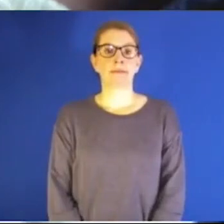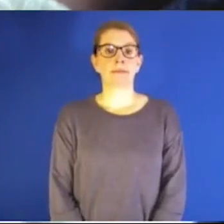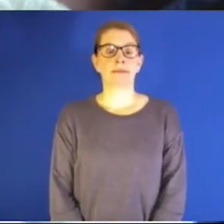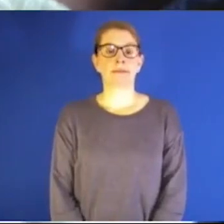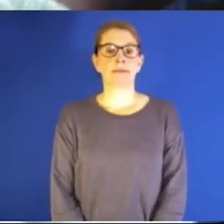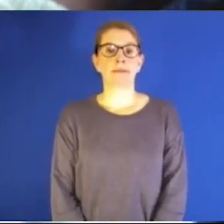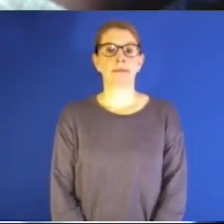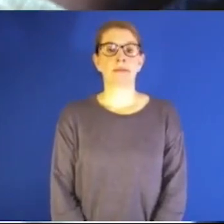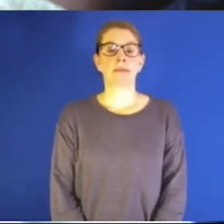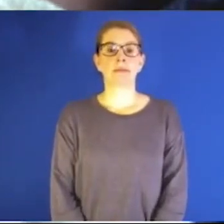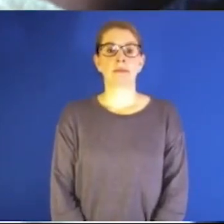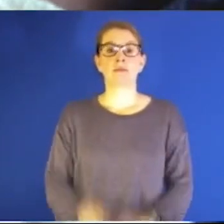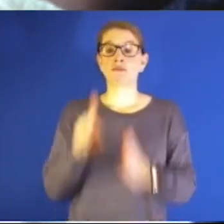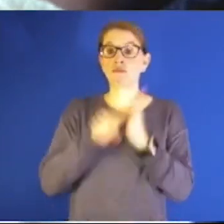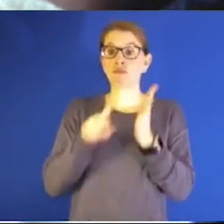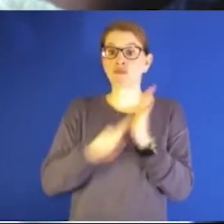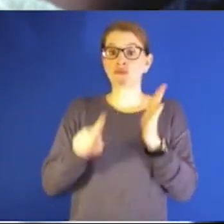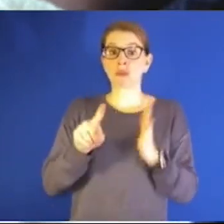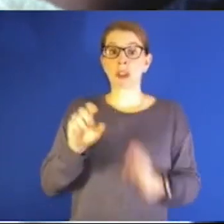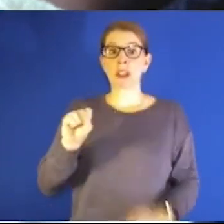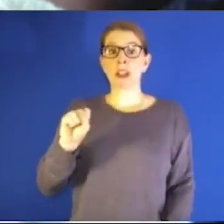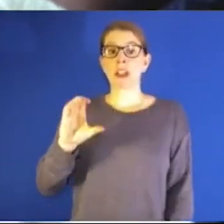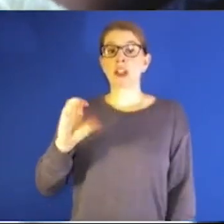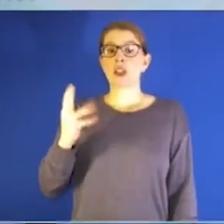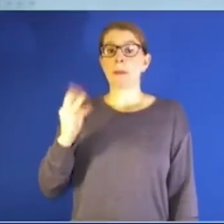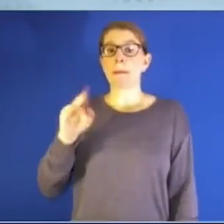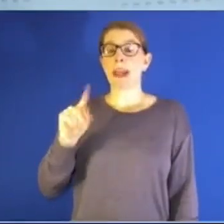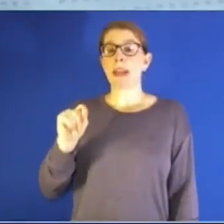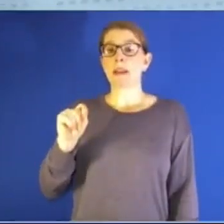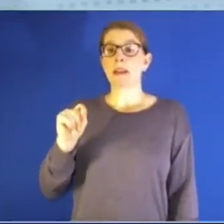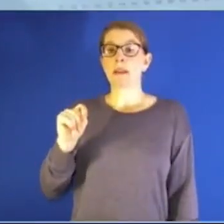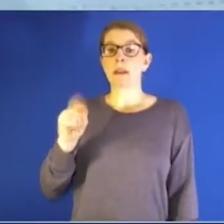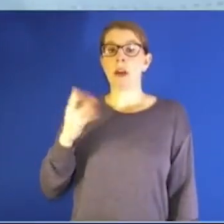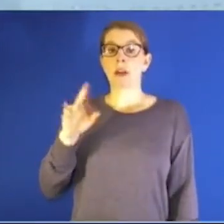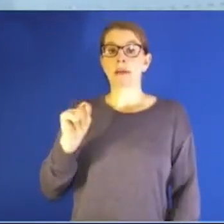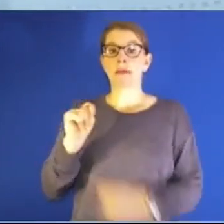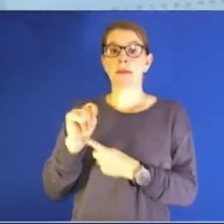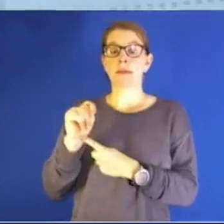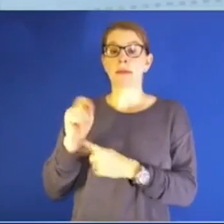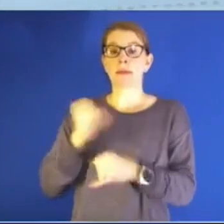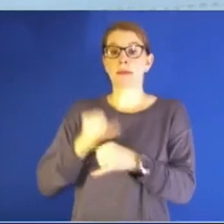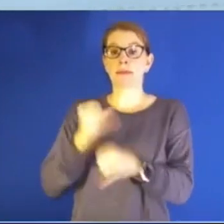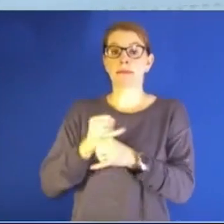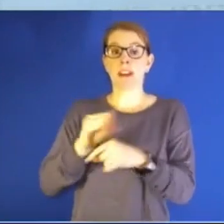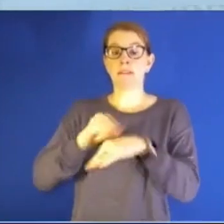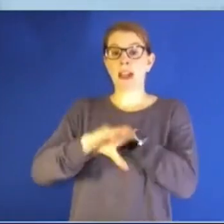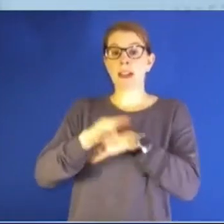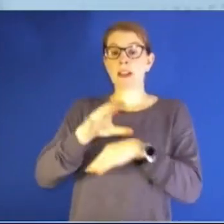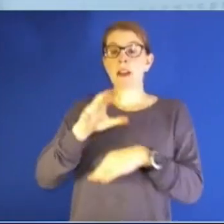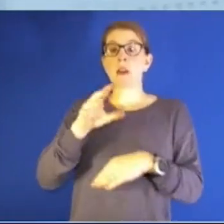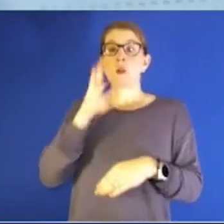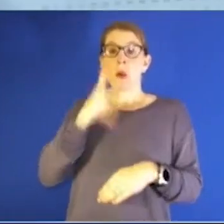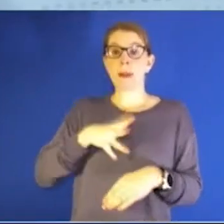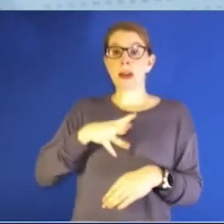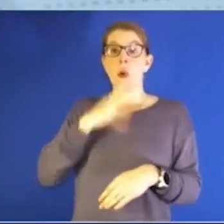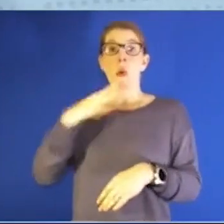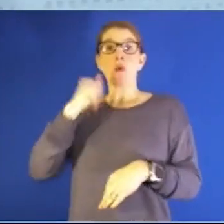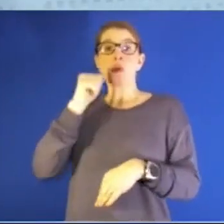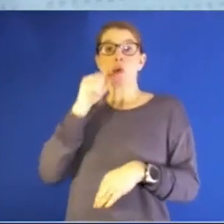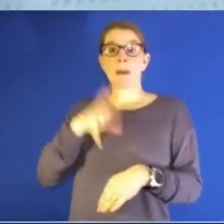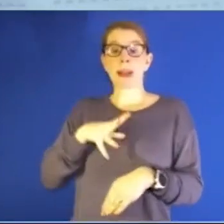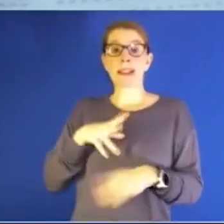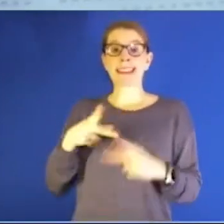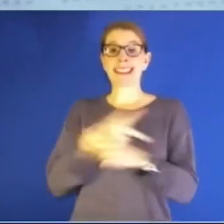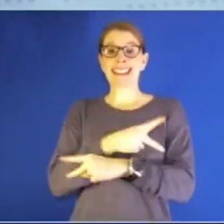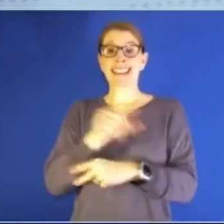Well, researchers at Schmidt Heart Institute say broken heart syndrome affects middle-aged and older women up to 10 times more often than younger women or